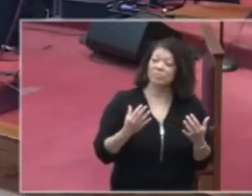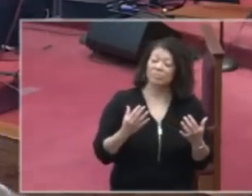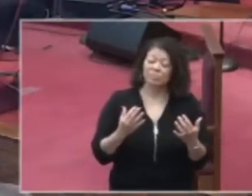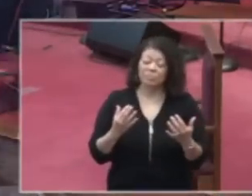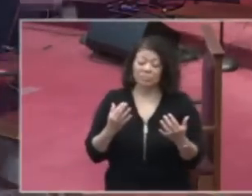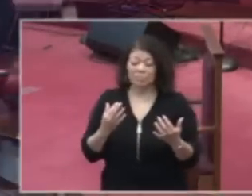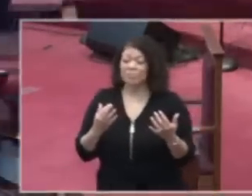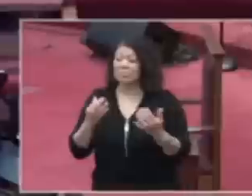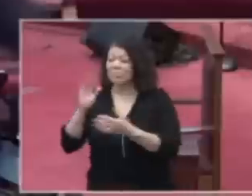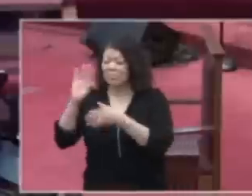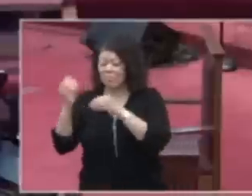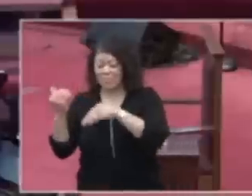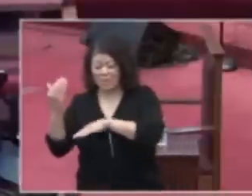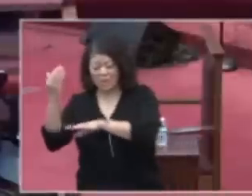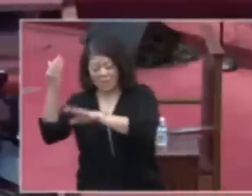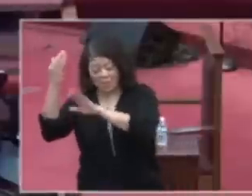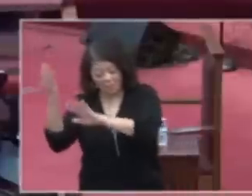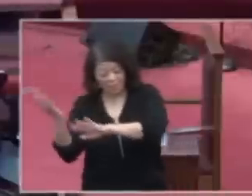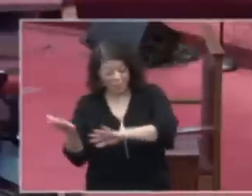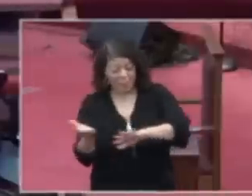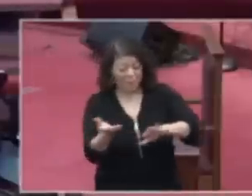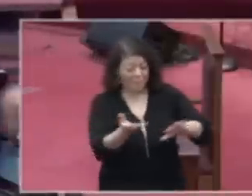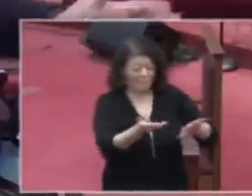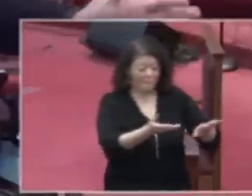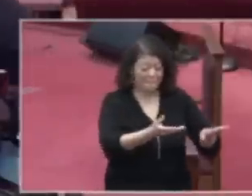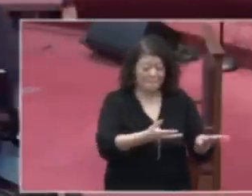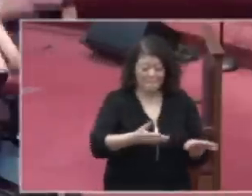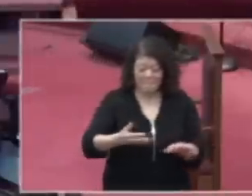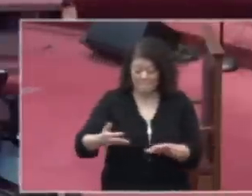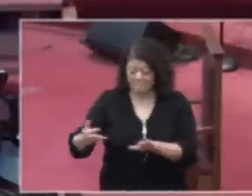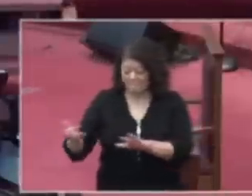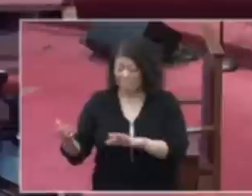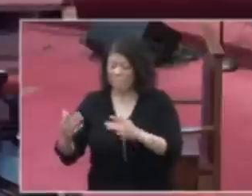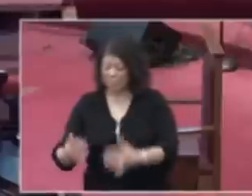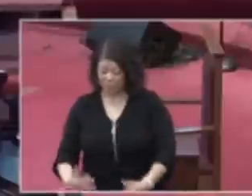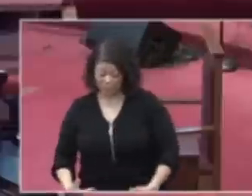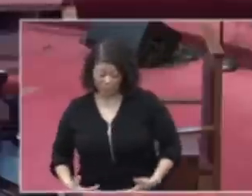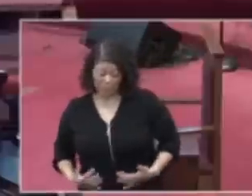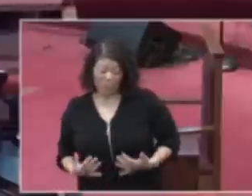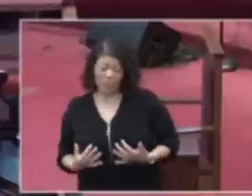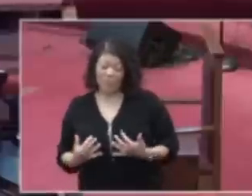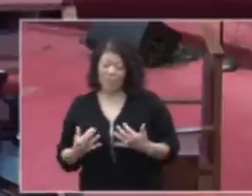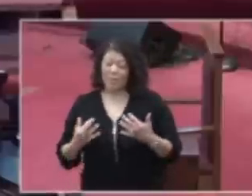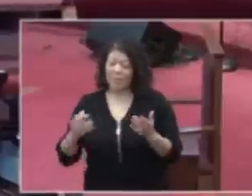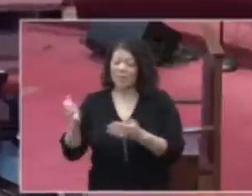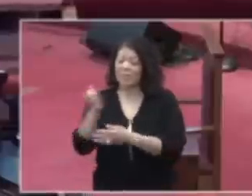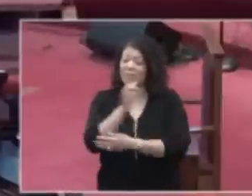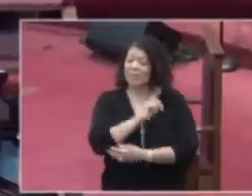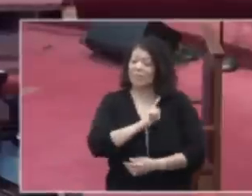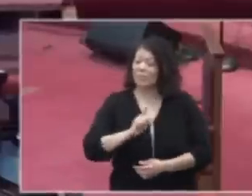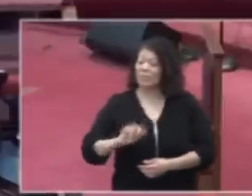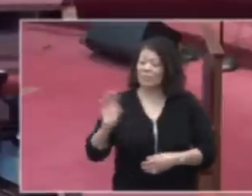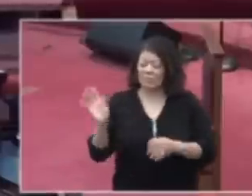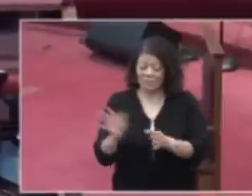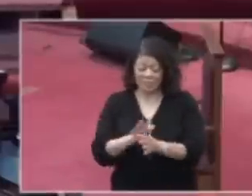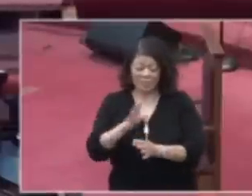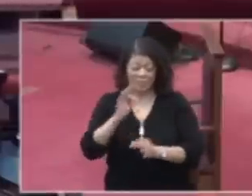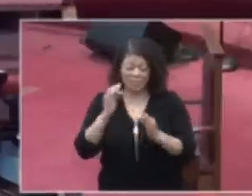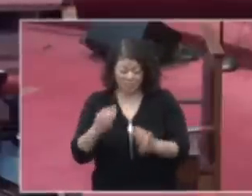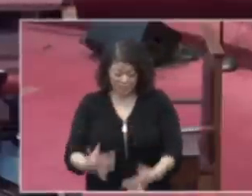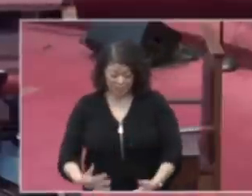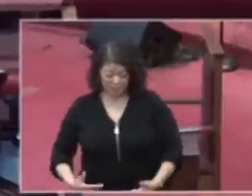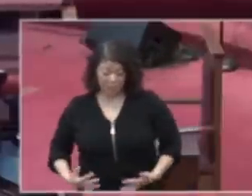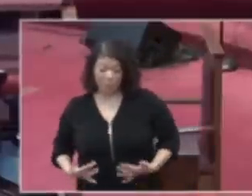sing it. Fill me up. Yes, Lord. With your power.